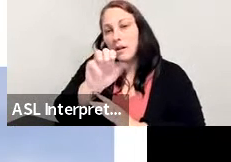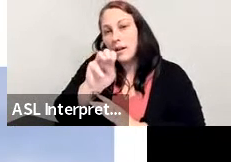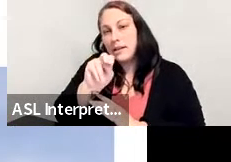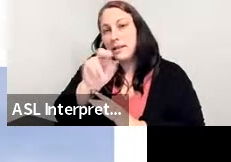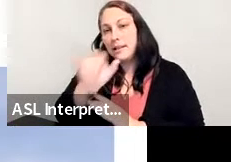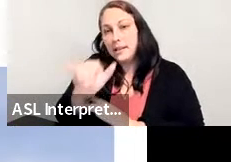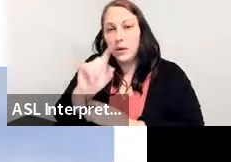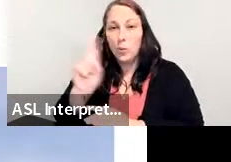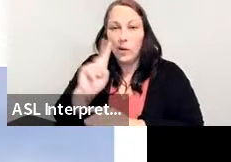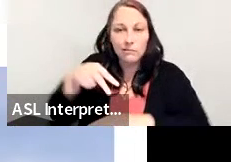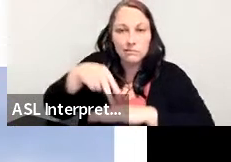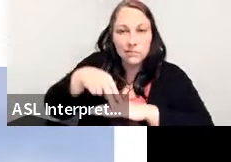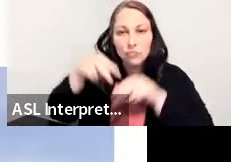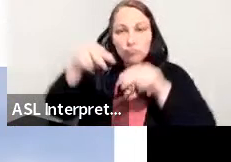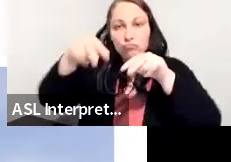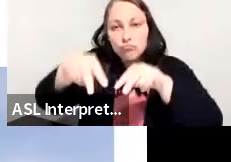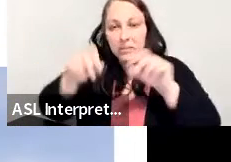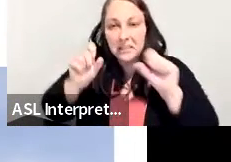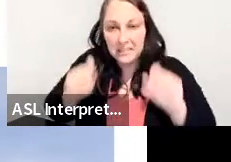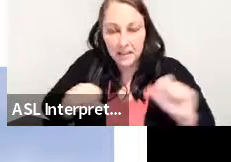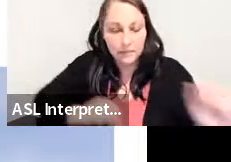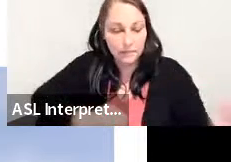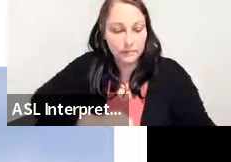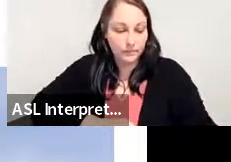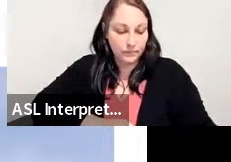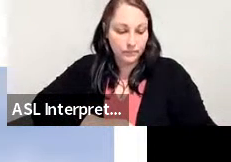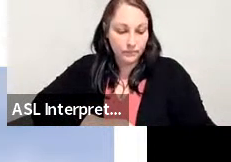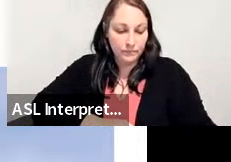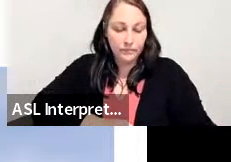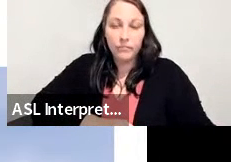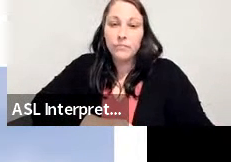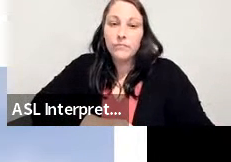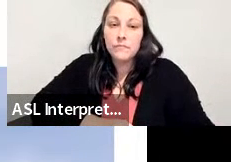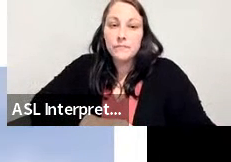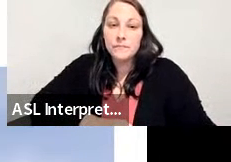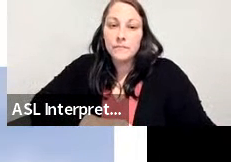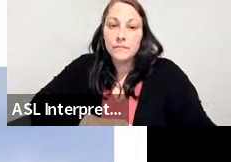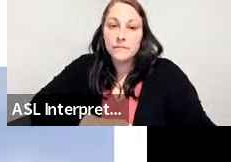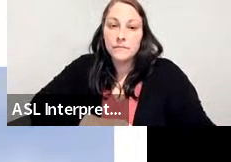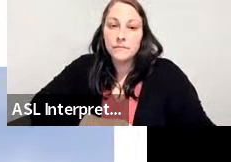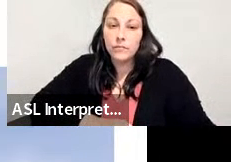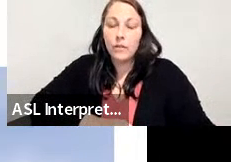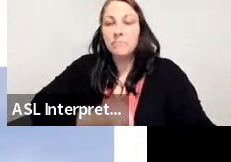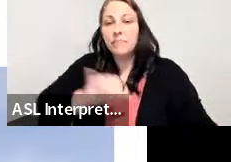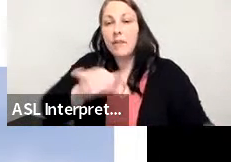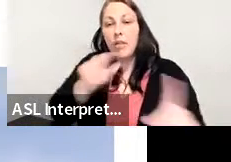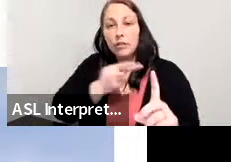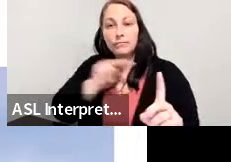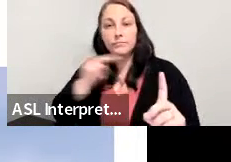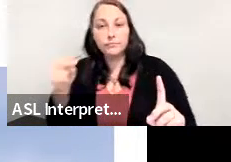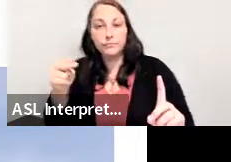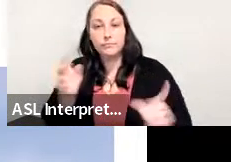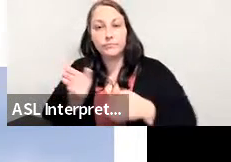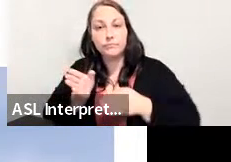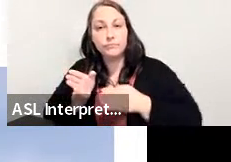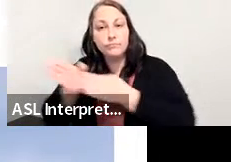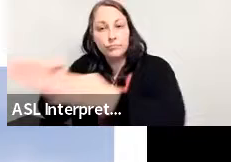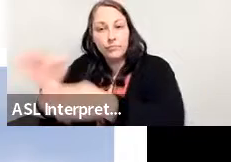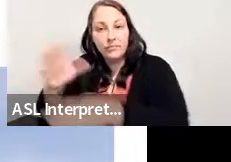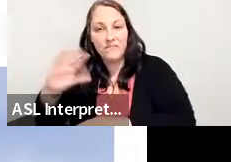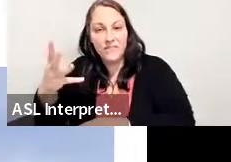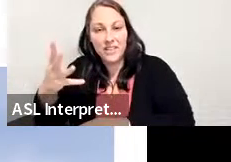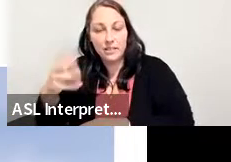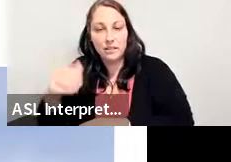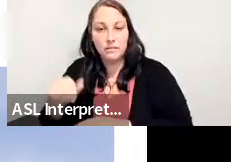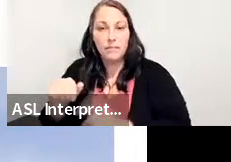We have a few more views here. We're moving around the building. 5th Street is on the right and Penn Street is on the left. So